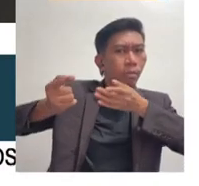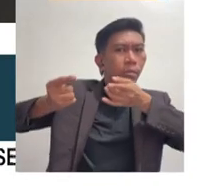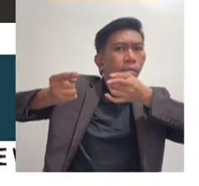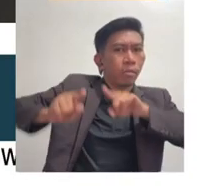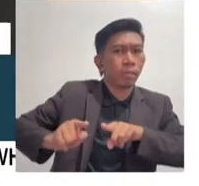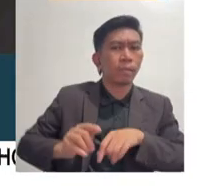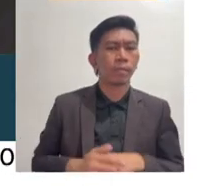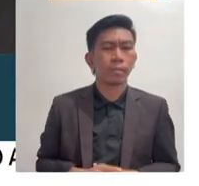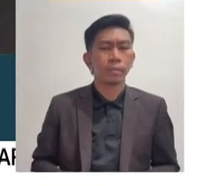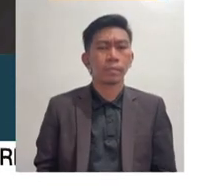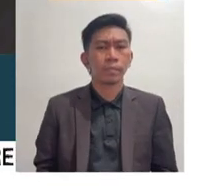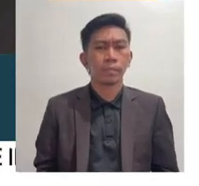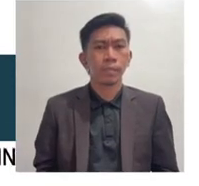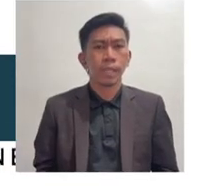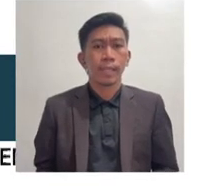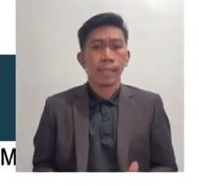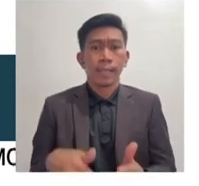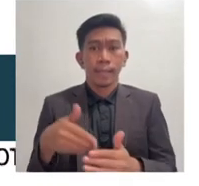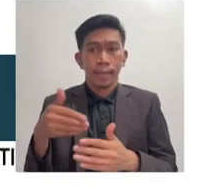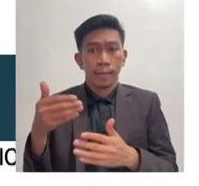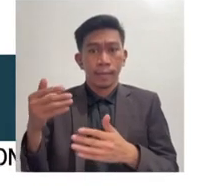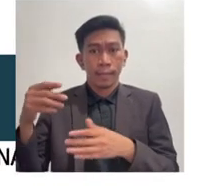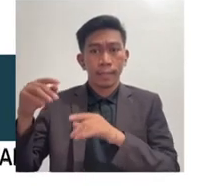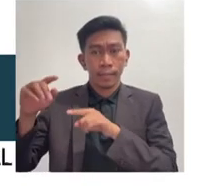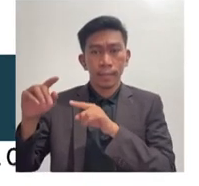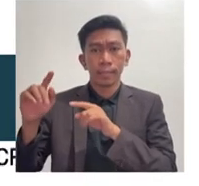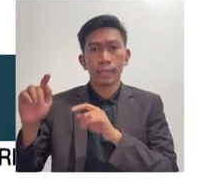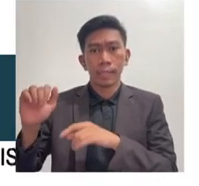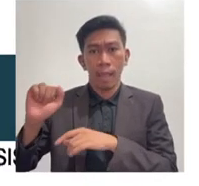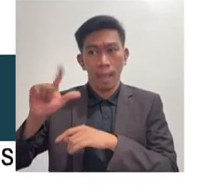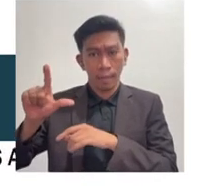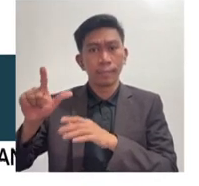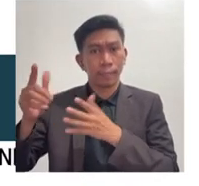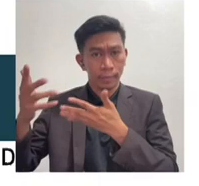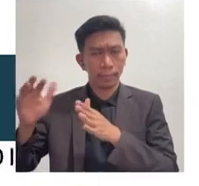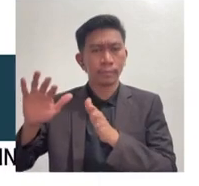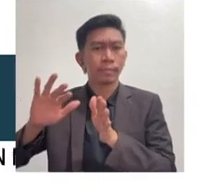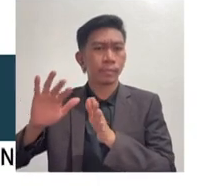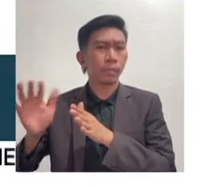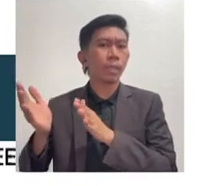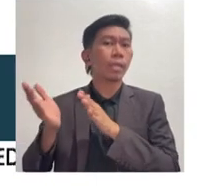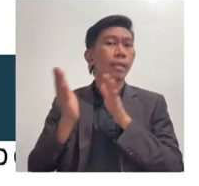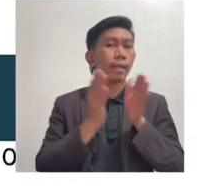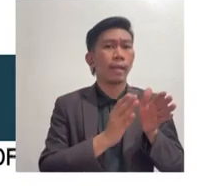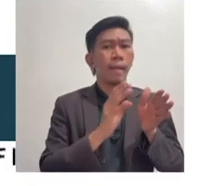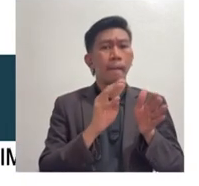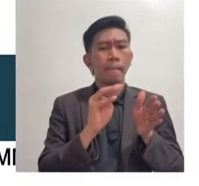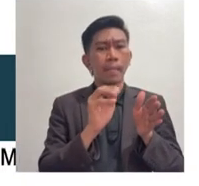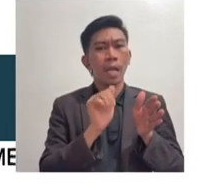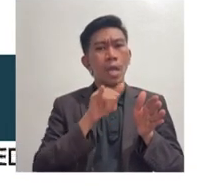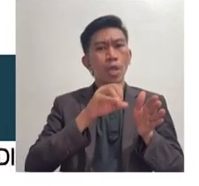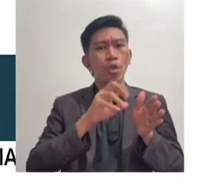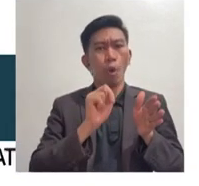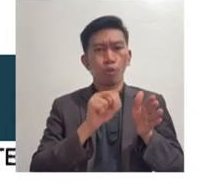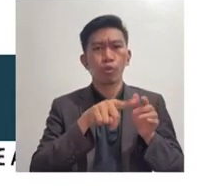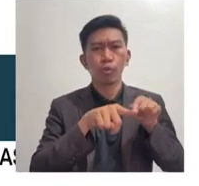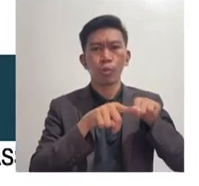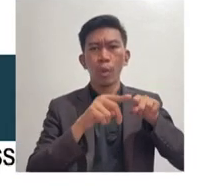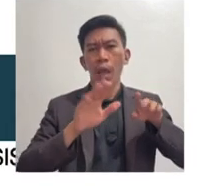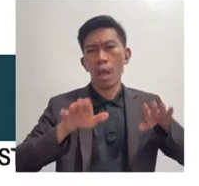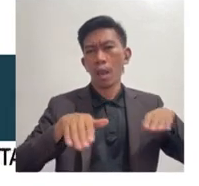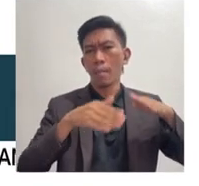Okay, let's talk about Mayon volcano now. We're seeing alert level 2 over the area. What's the situation like out there in